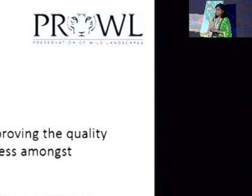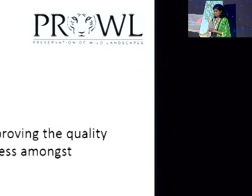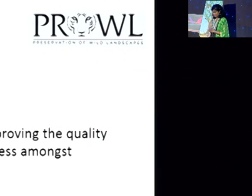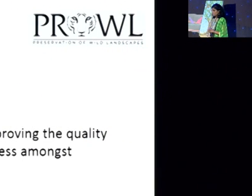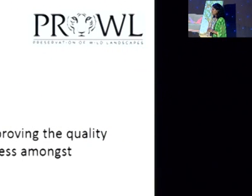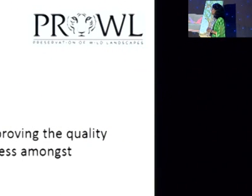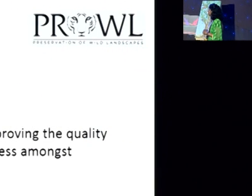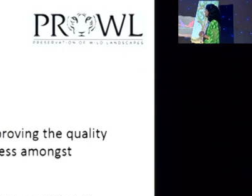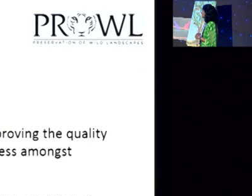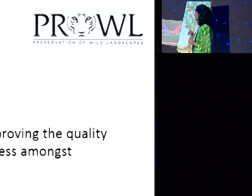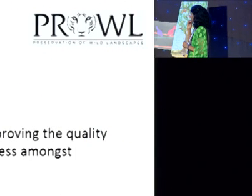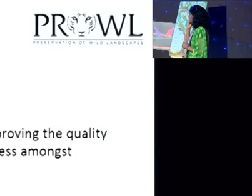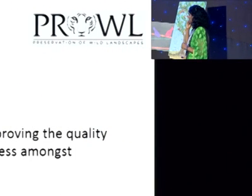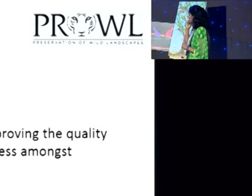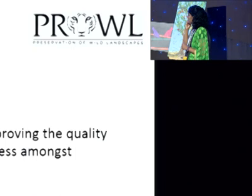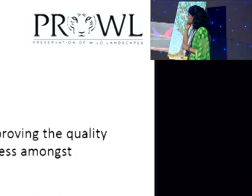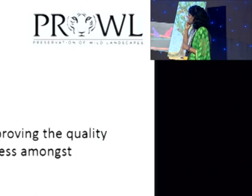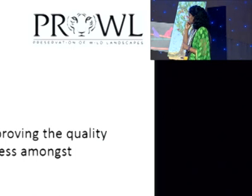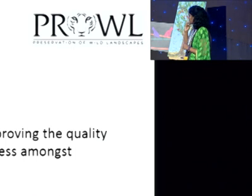One sec.